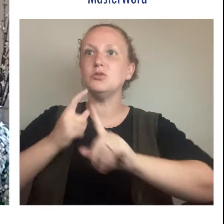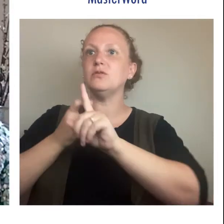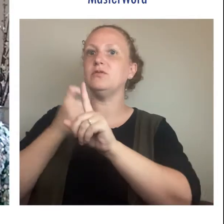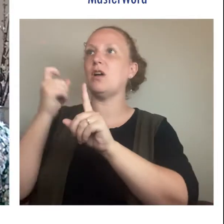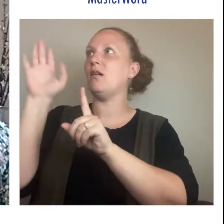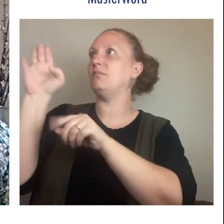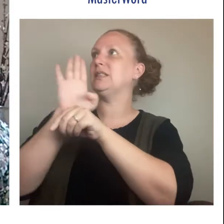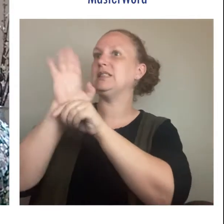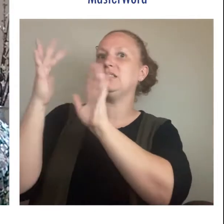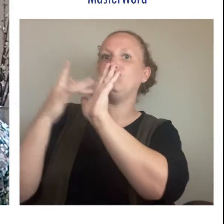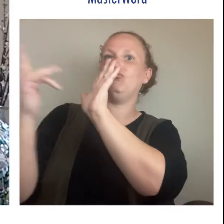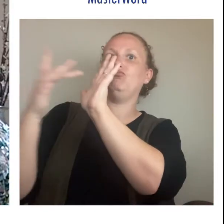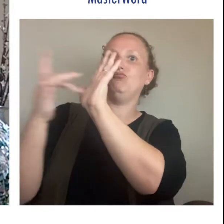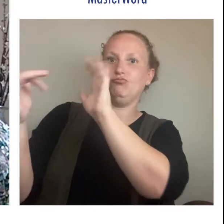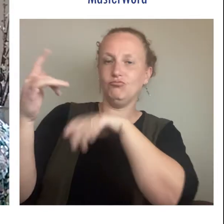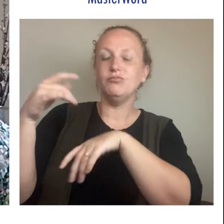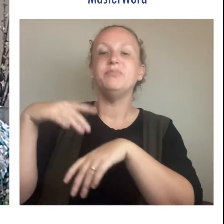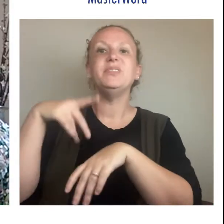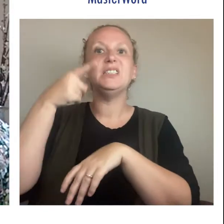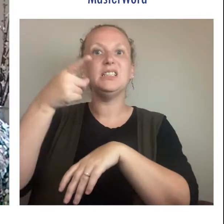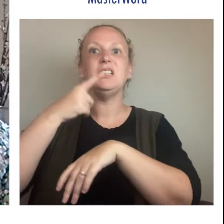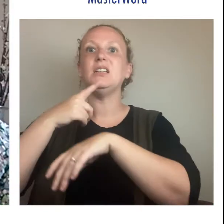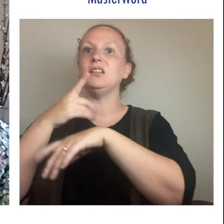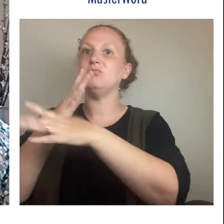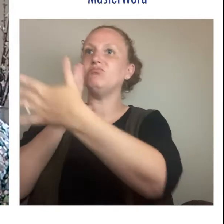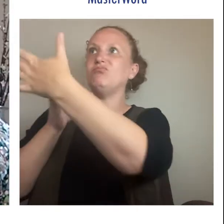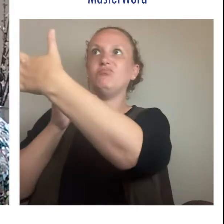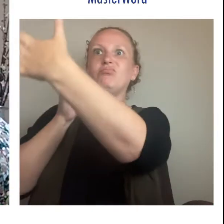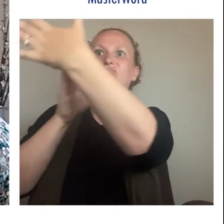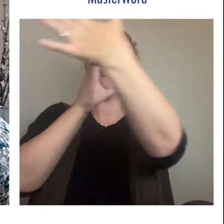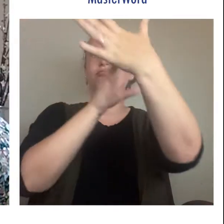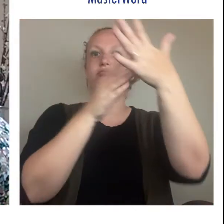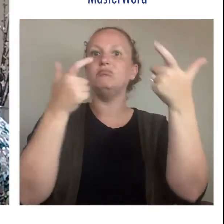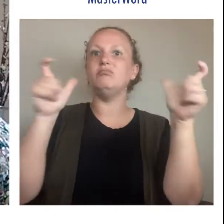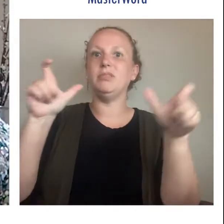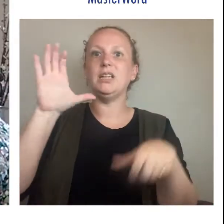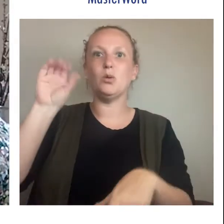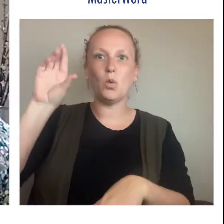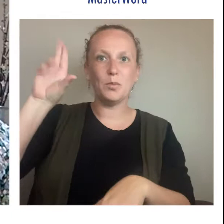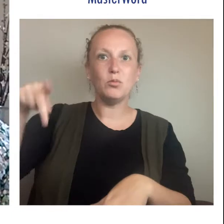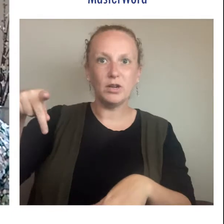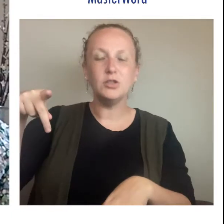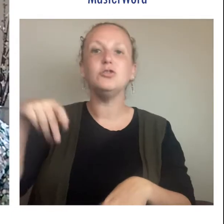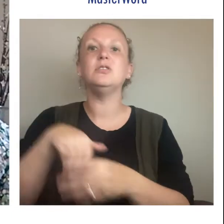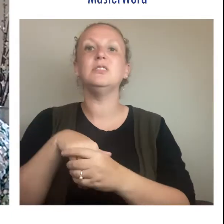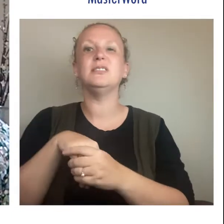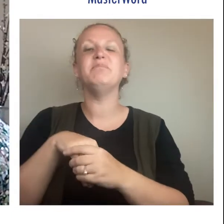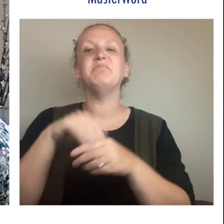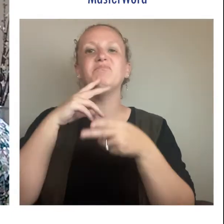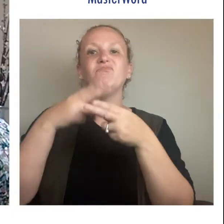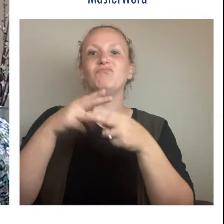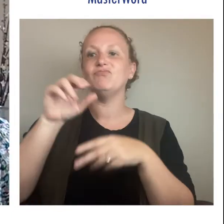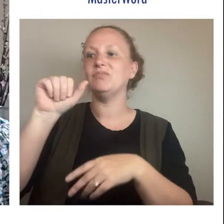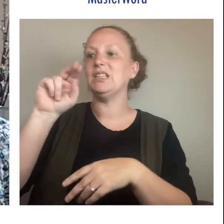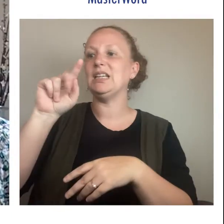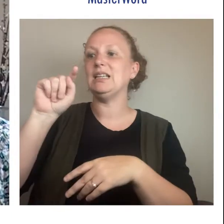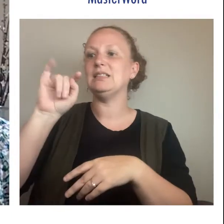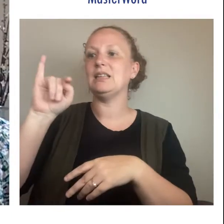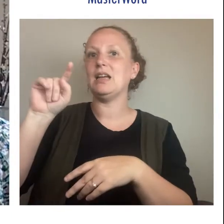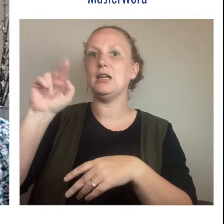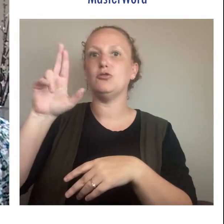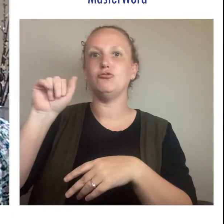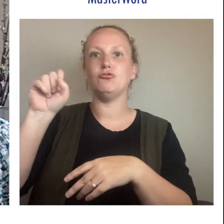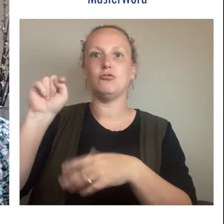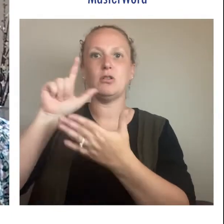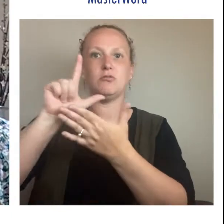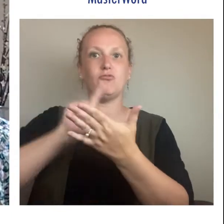complex commercial litigation cases. So you have a lot of experience working with interpreters and translators.